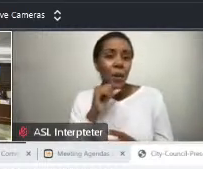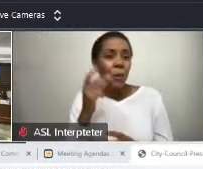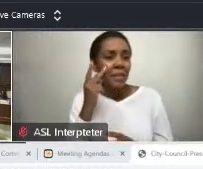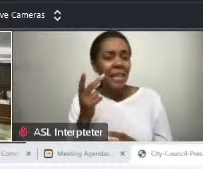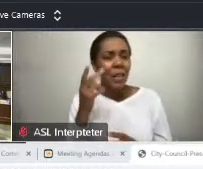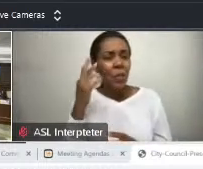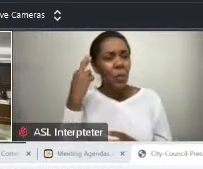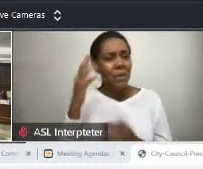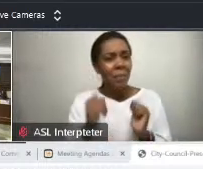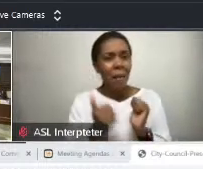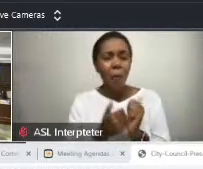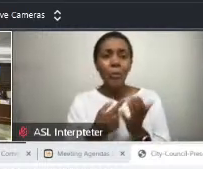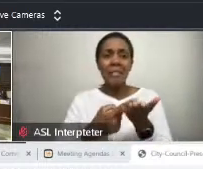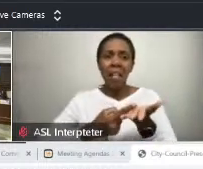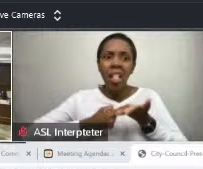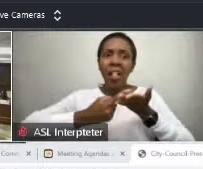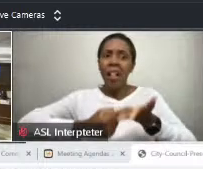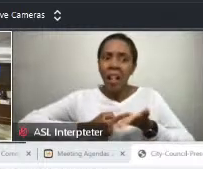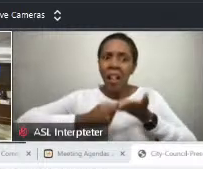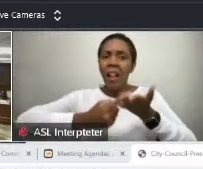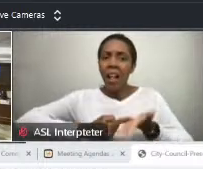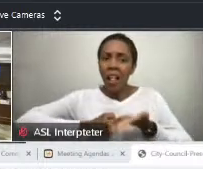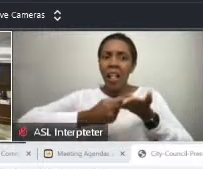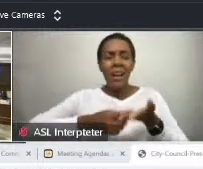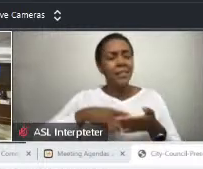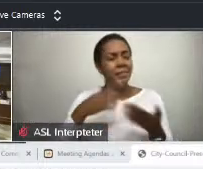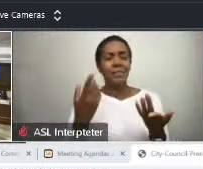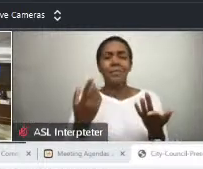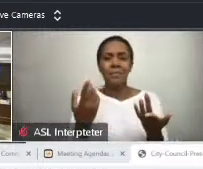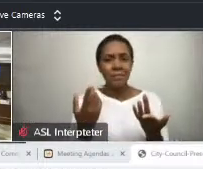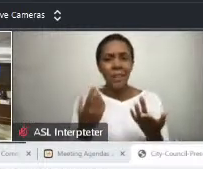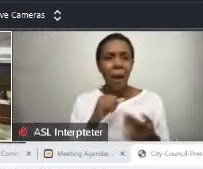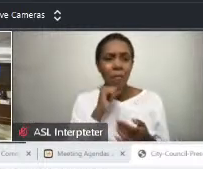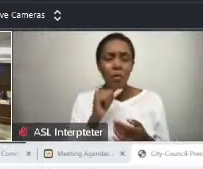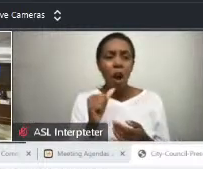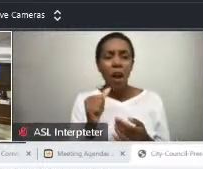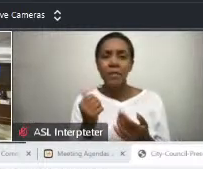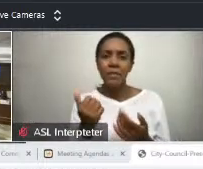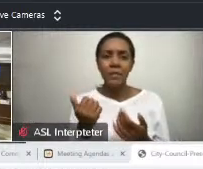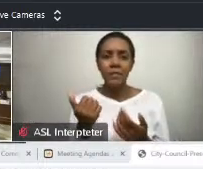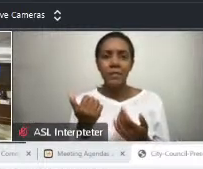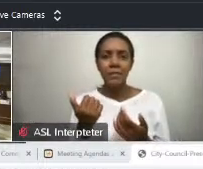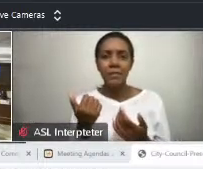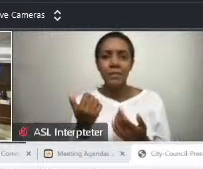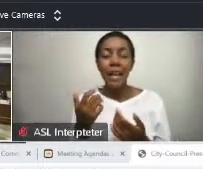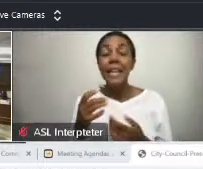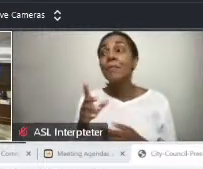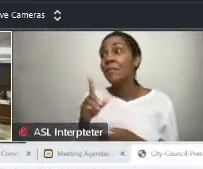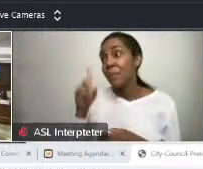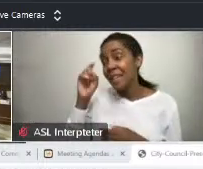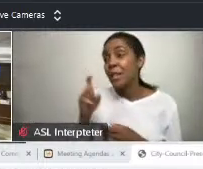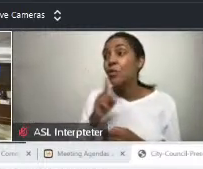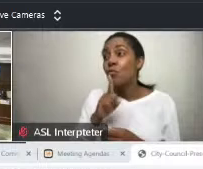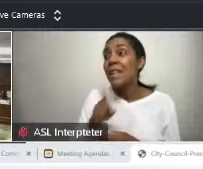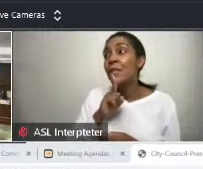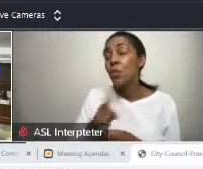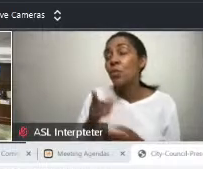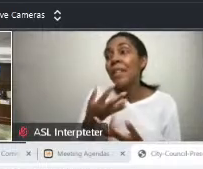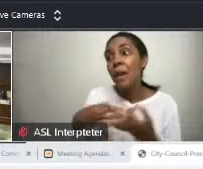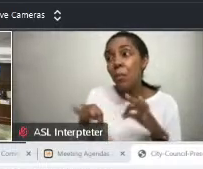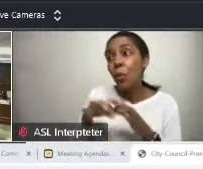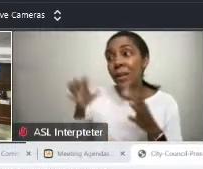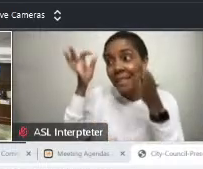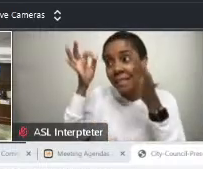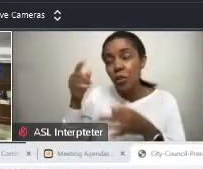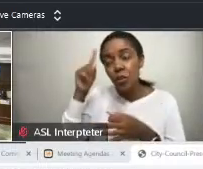so long. I'm not a fan of holding on because it's a really, really important decision. Because once you put the shovel in the ground, there's